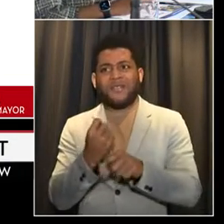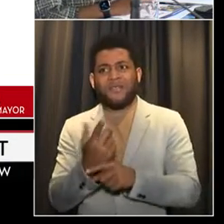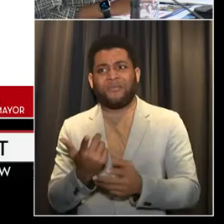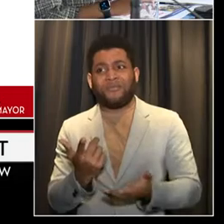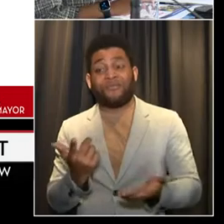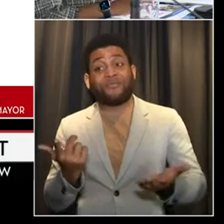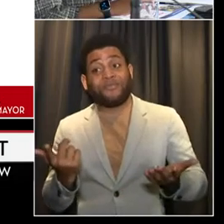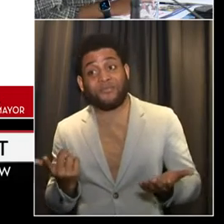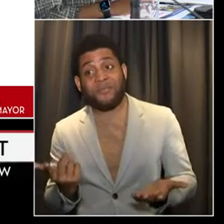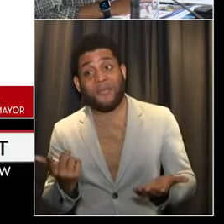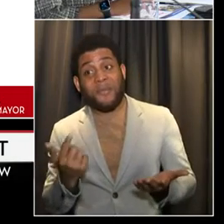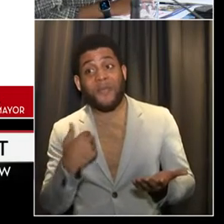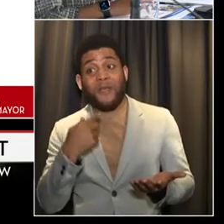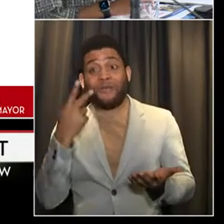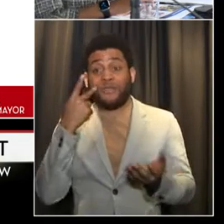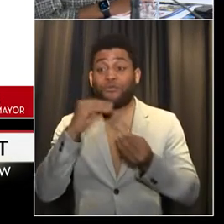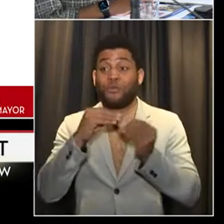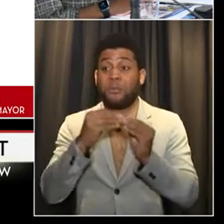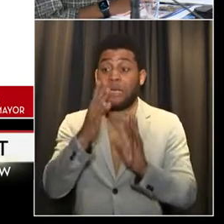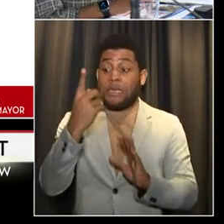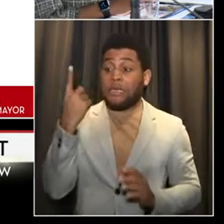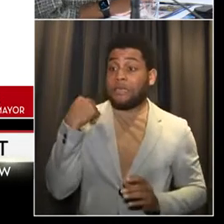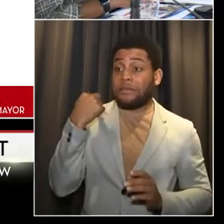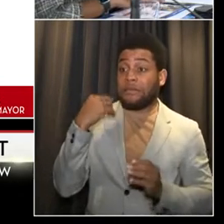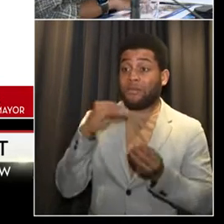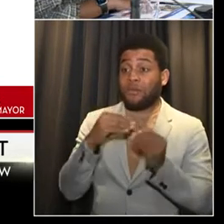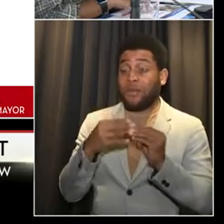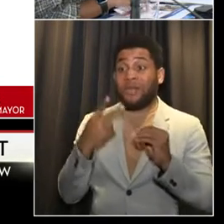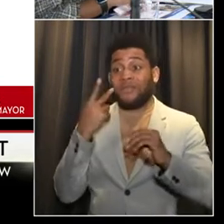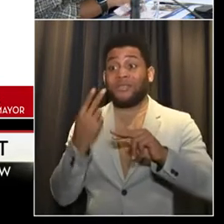last year, that is up from 2,100 in